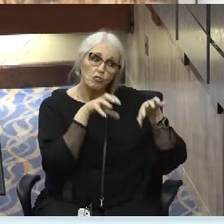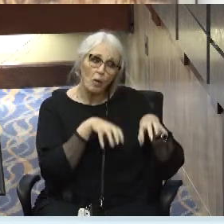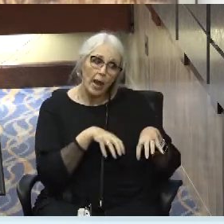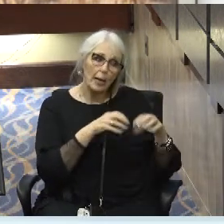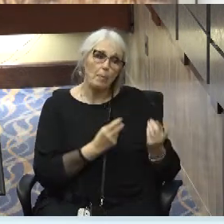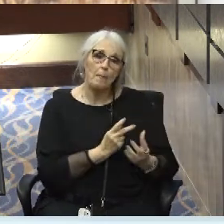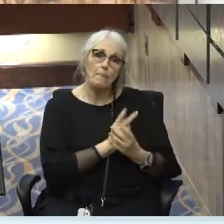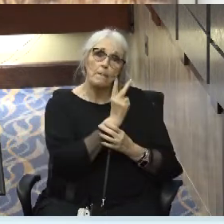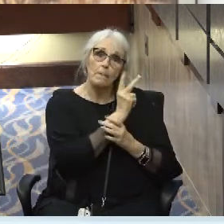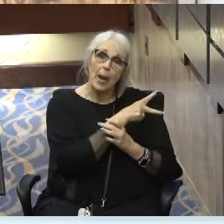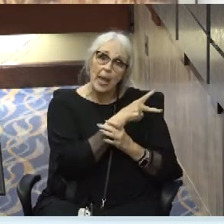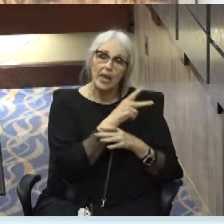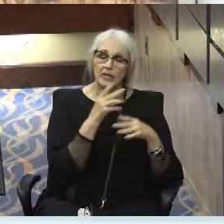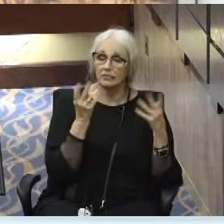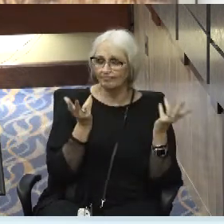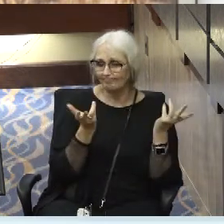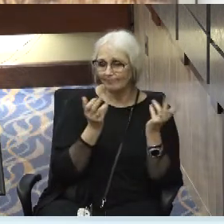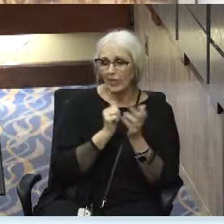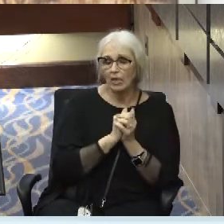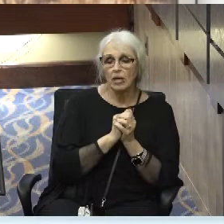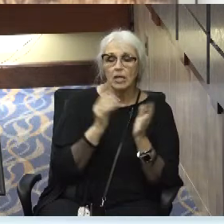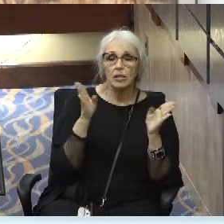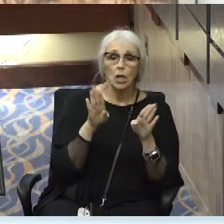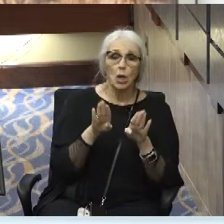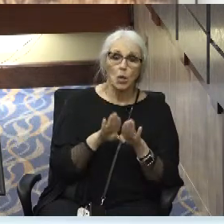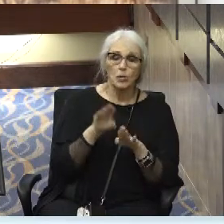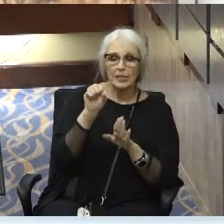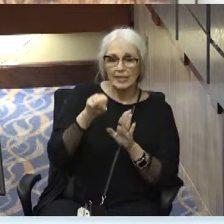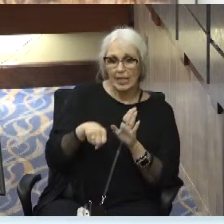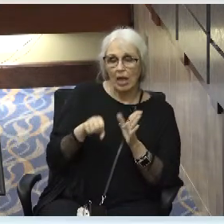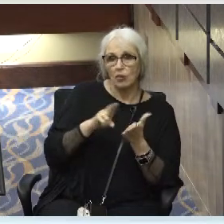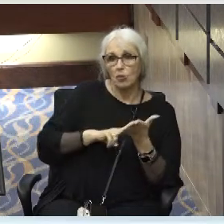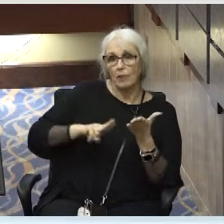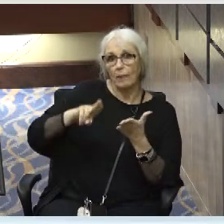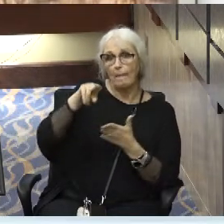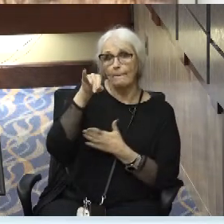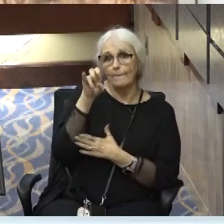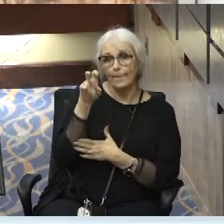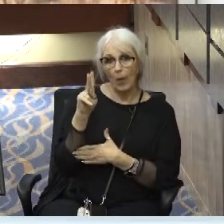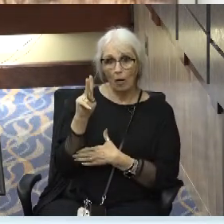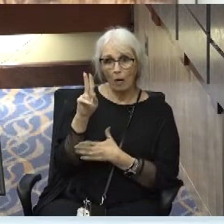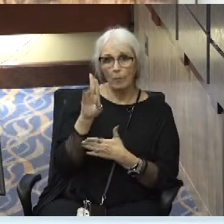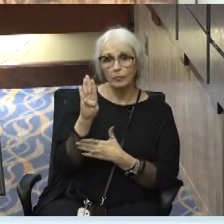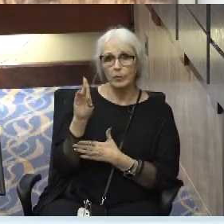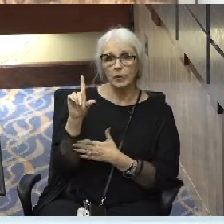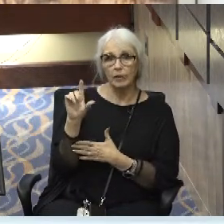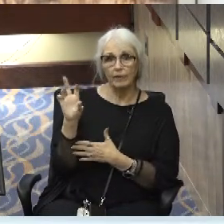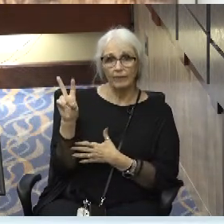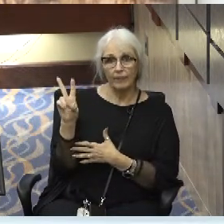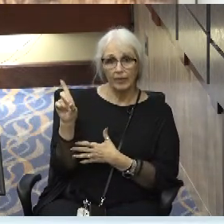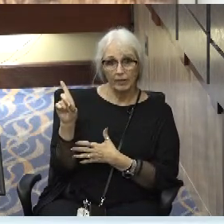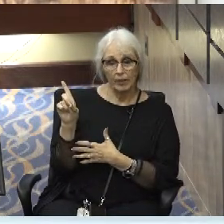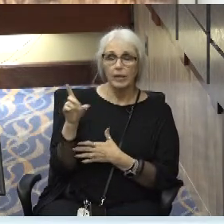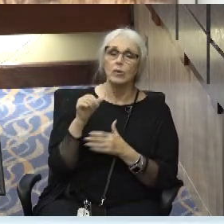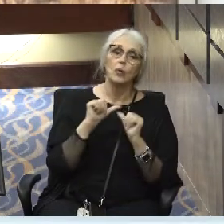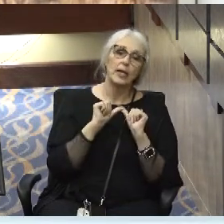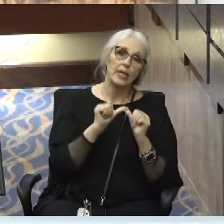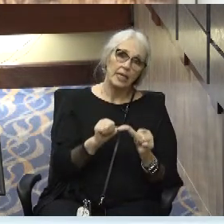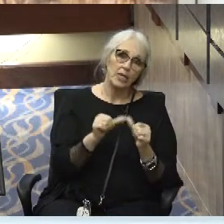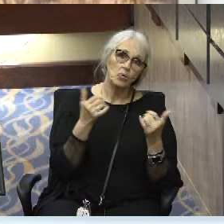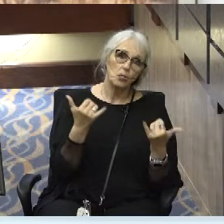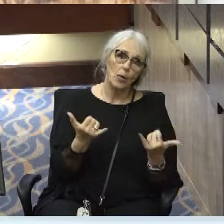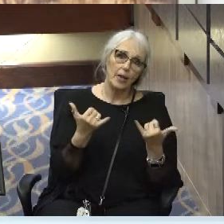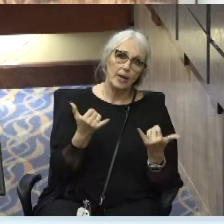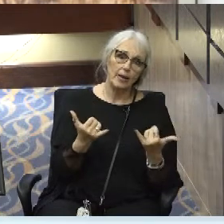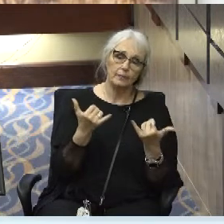plants. So the closure of South University Park's Boulevard will continue on, I guess, for right now. And